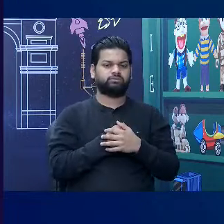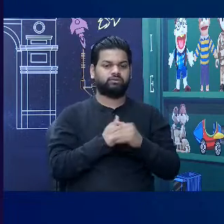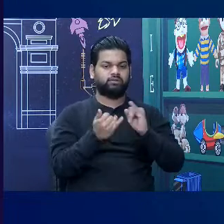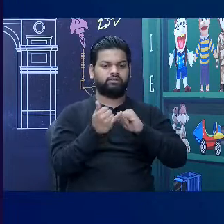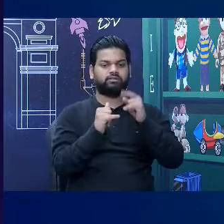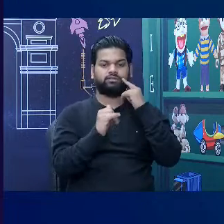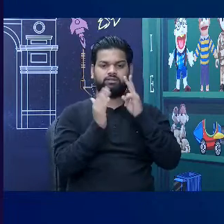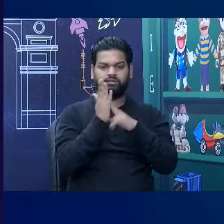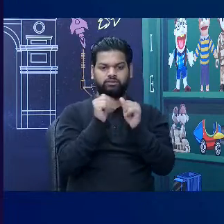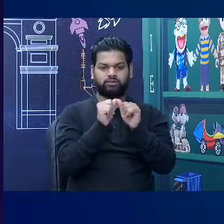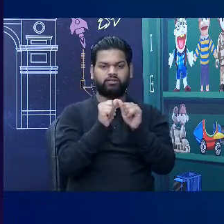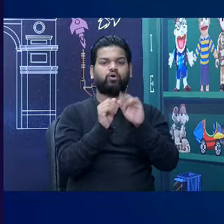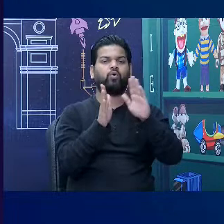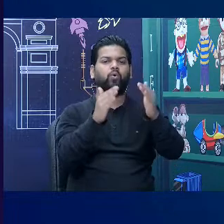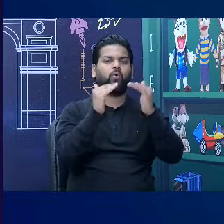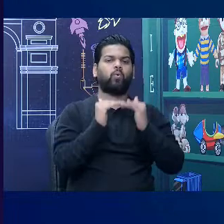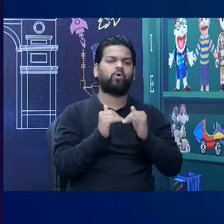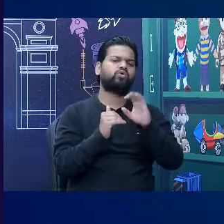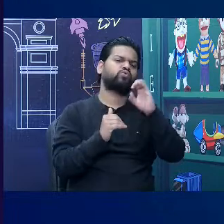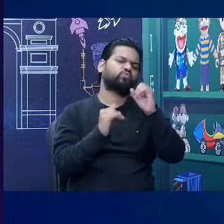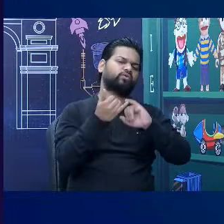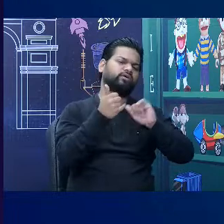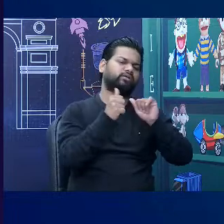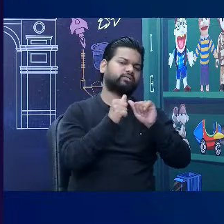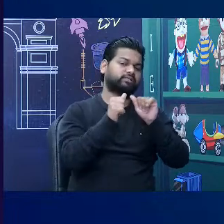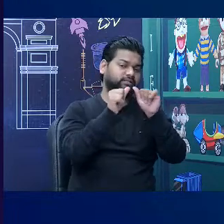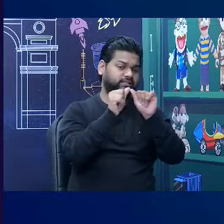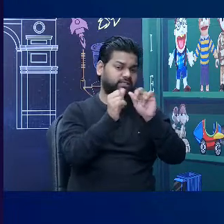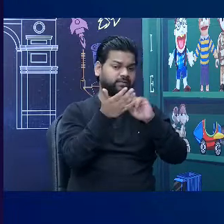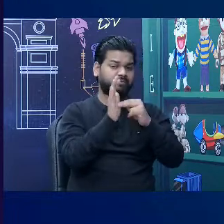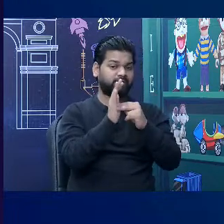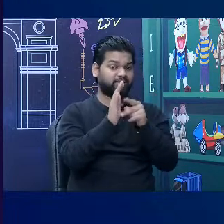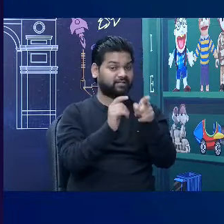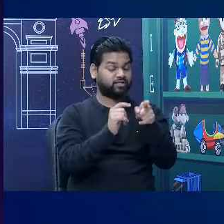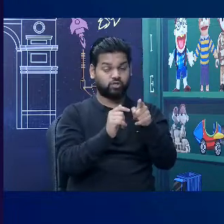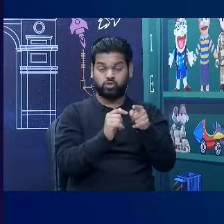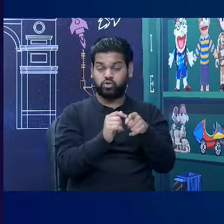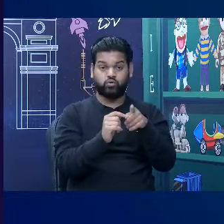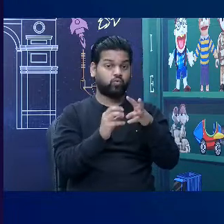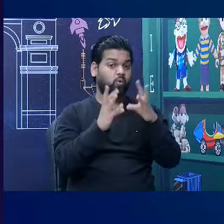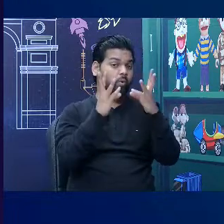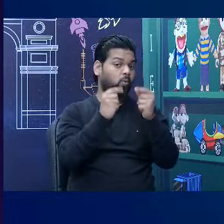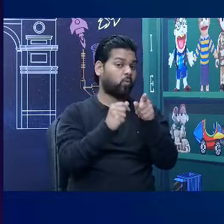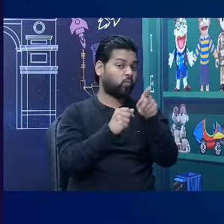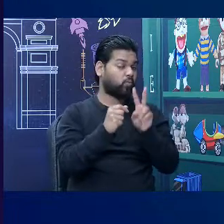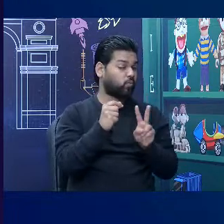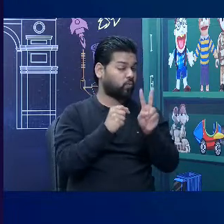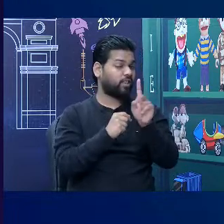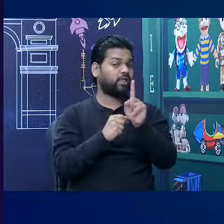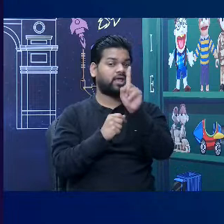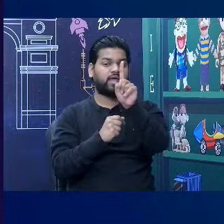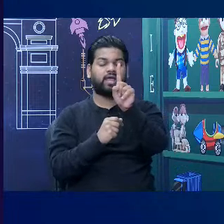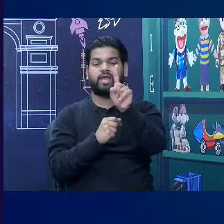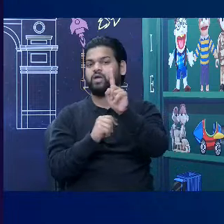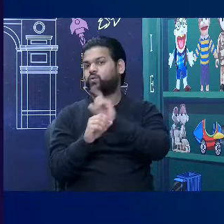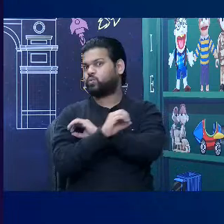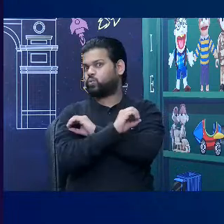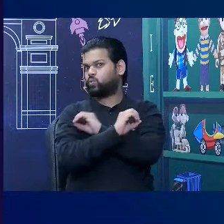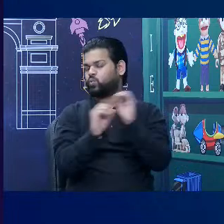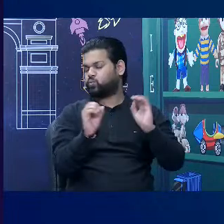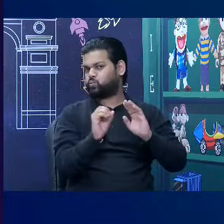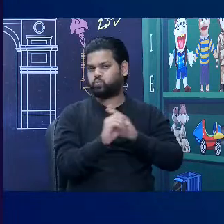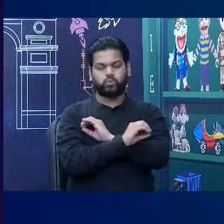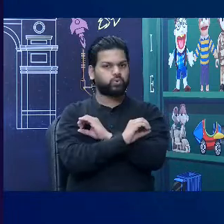A or cos A never exceeds 1, whereas the value of sec A